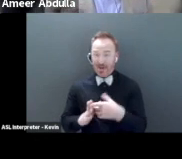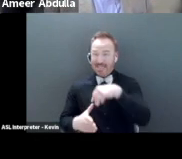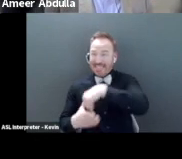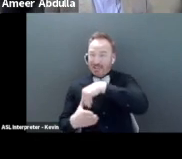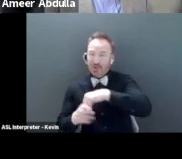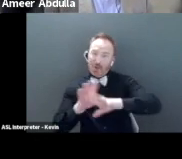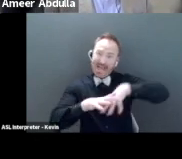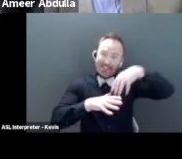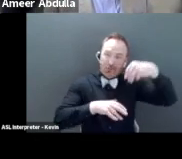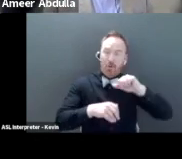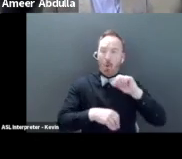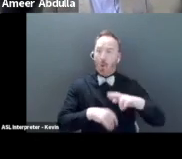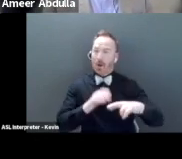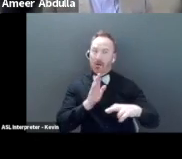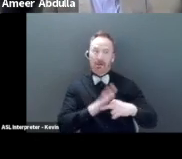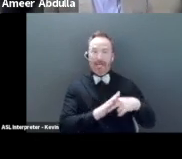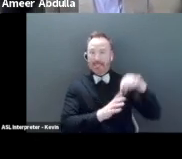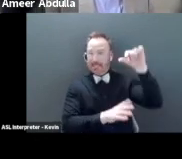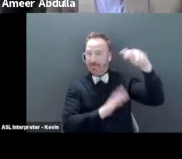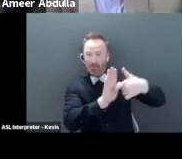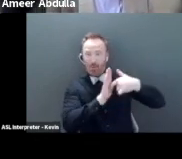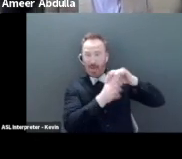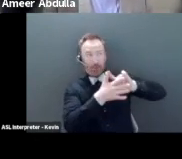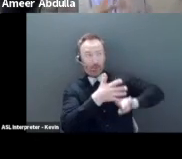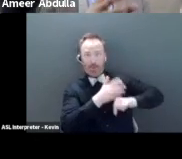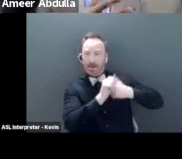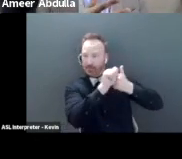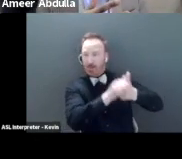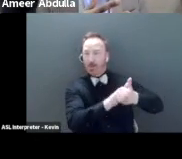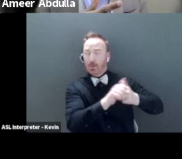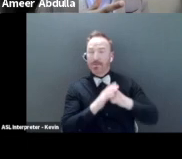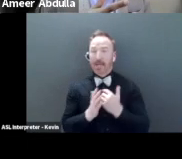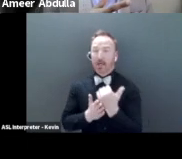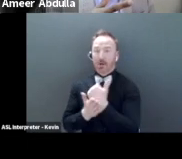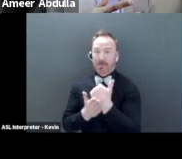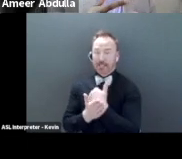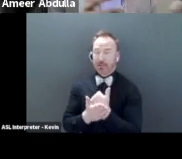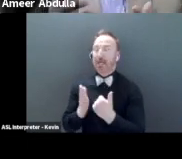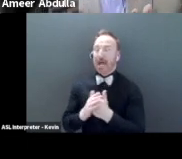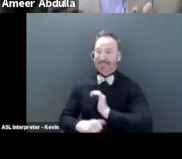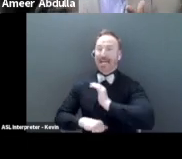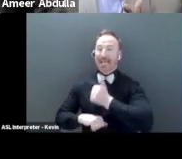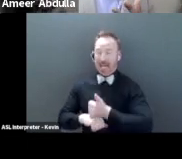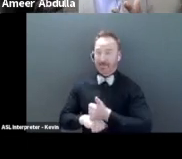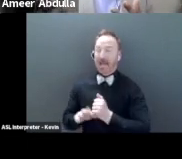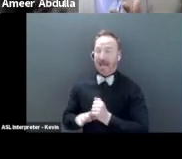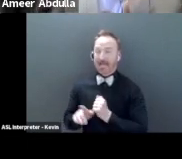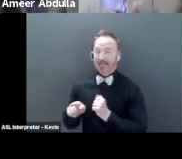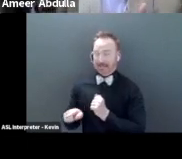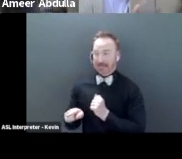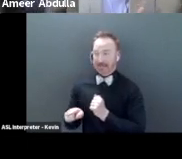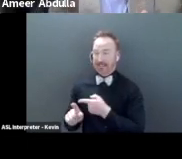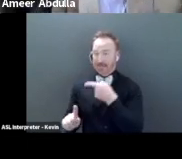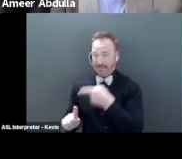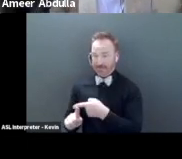even regulatory requirements. And so your compensation may be set at one amount, but it's not uncommon for it to be